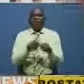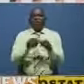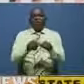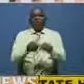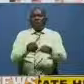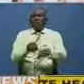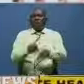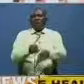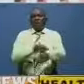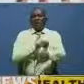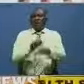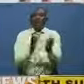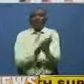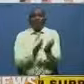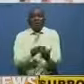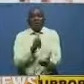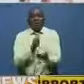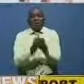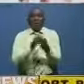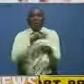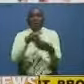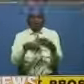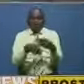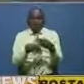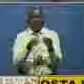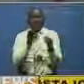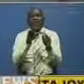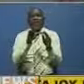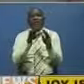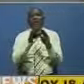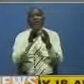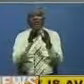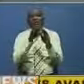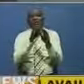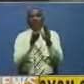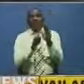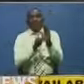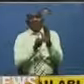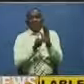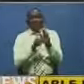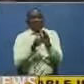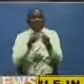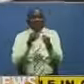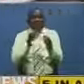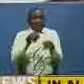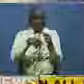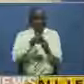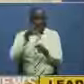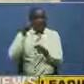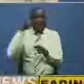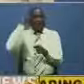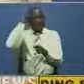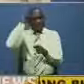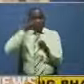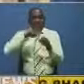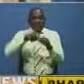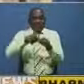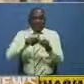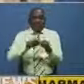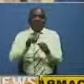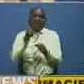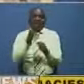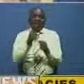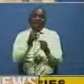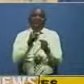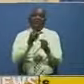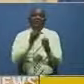in school in order to complete the curriculum. The theory component of this year's WASI begins in the first